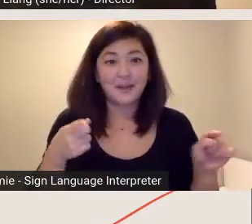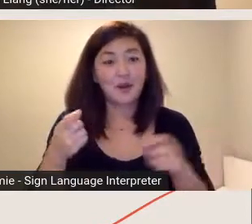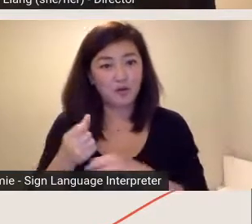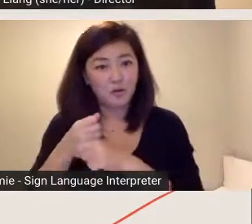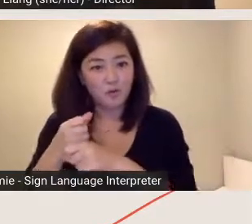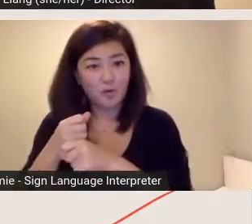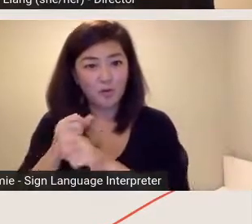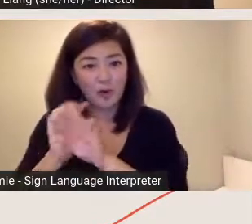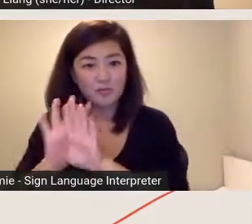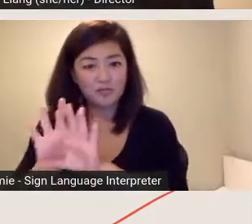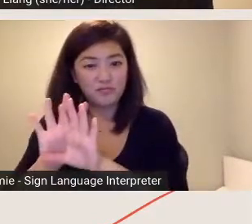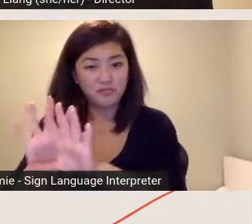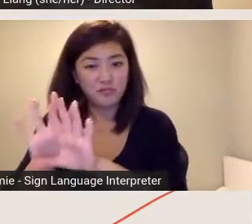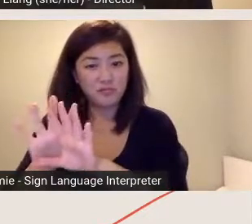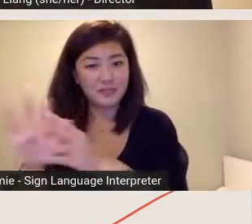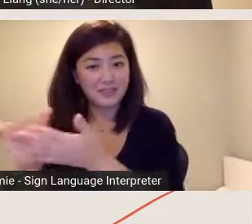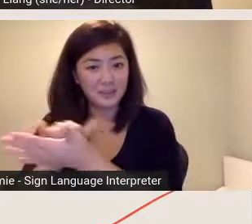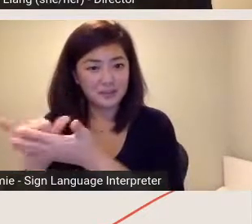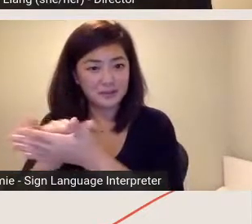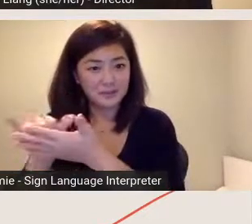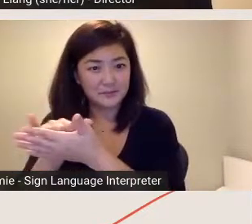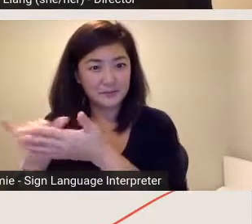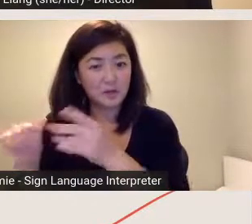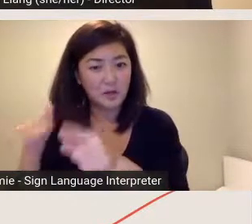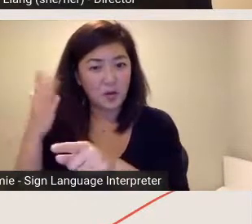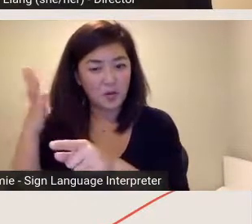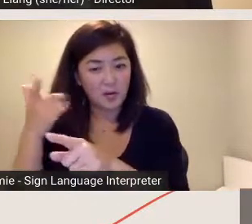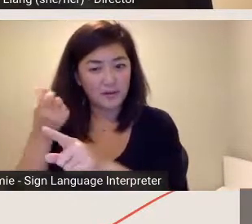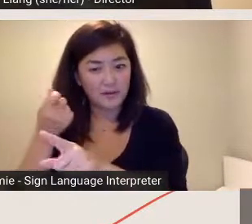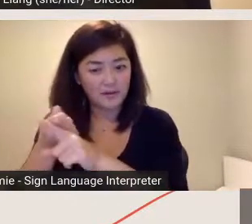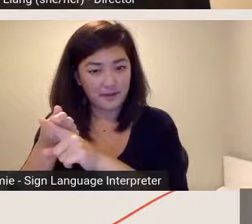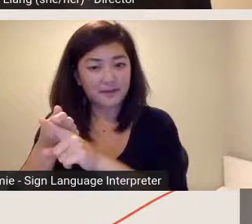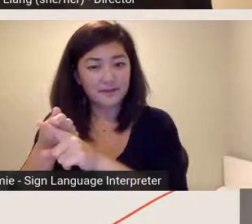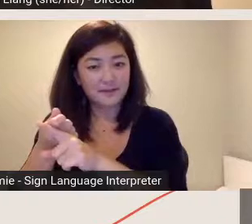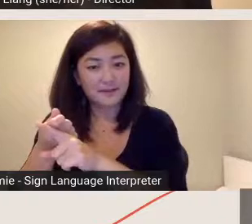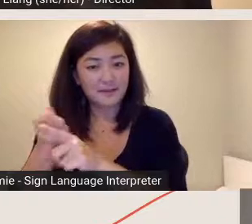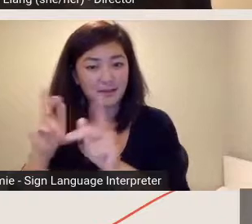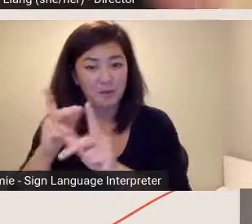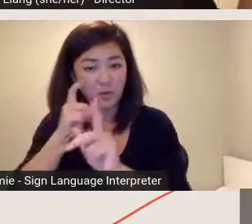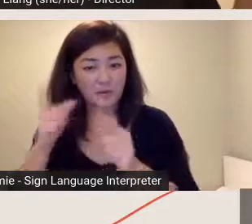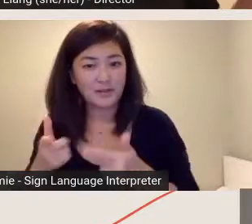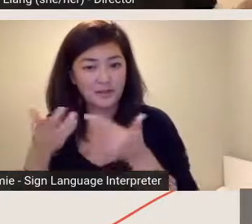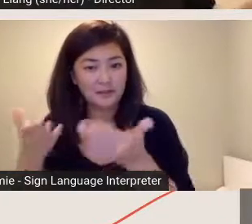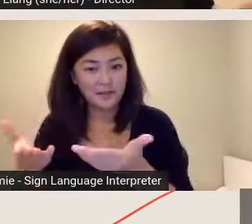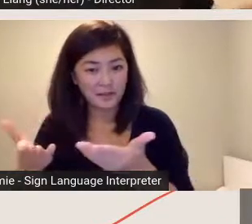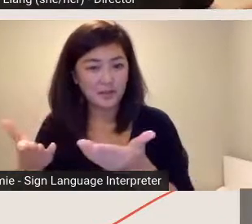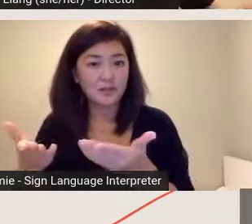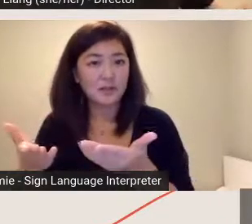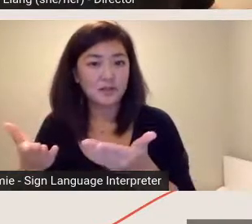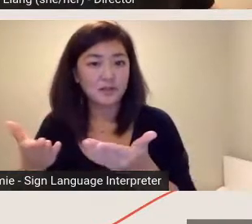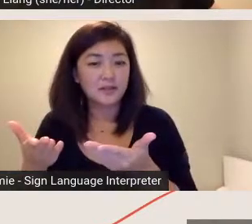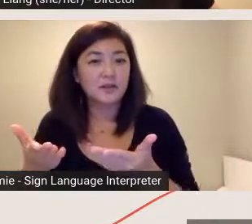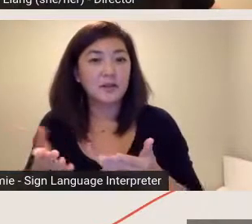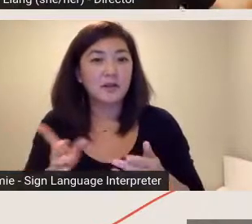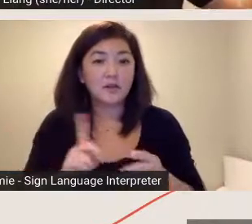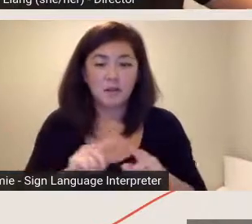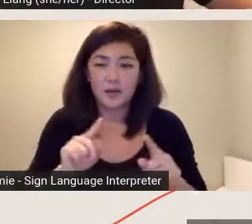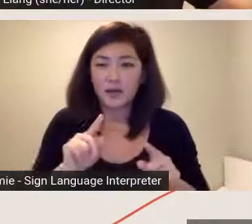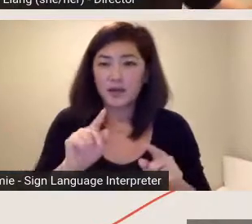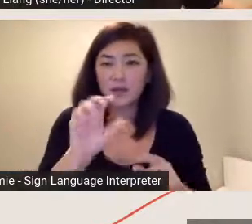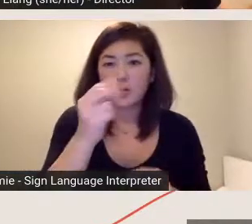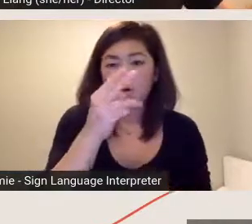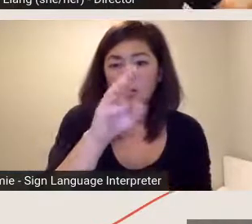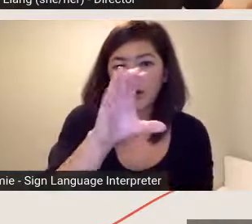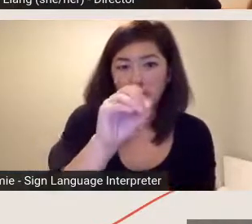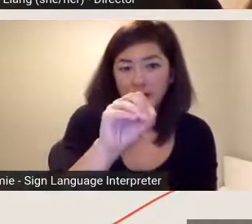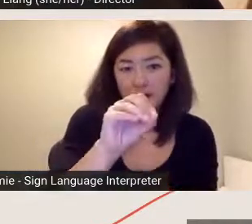protesting in New York City where the laws here directly affect the citizens here. And it's another thing to have people in, you know, Ohio or, you